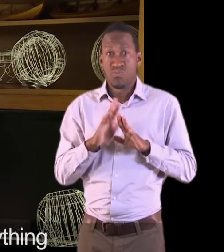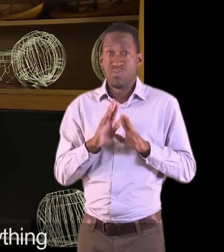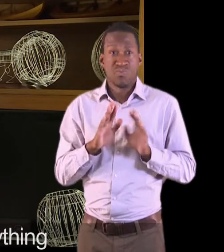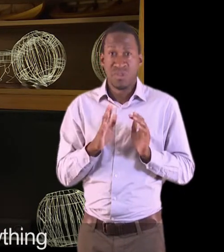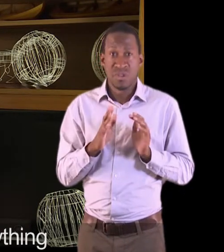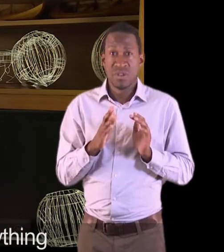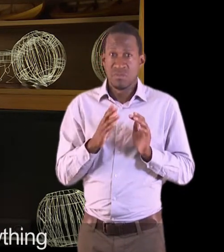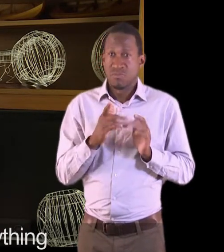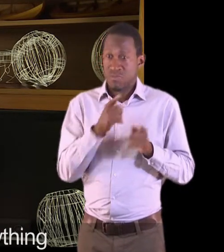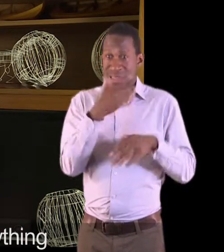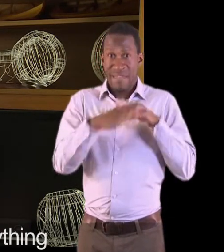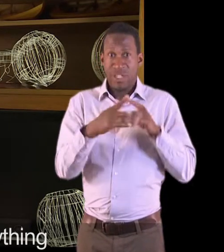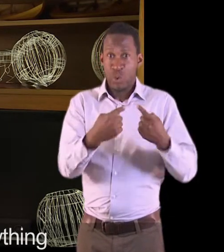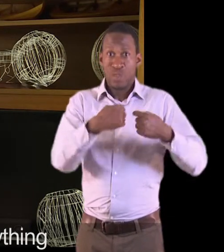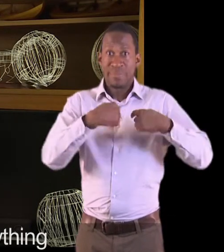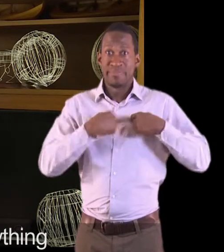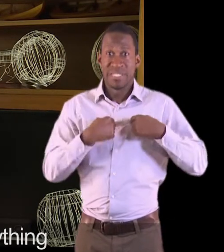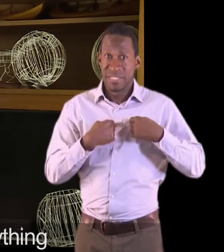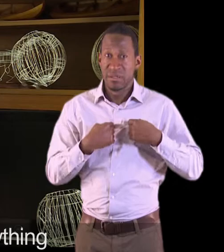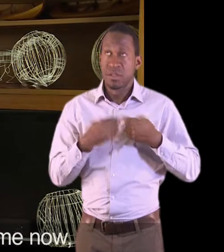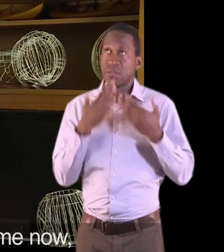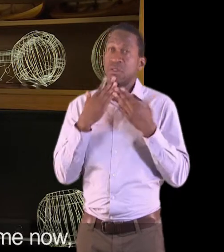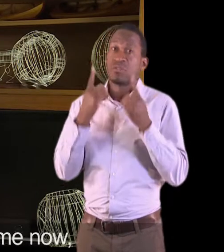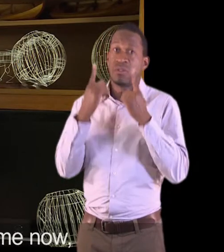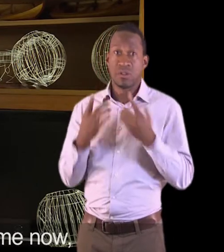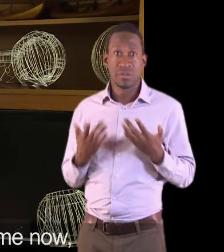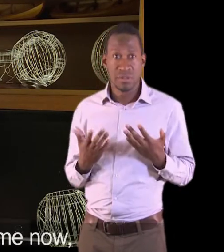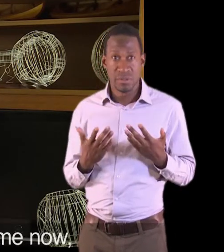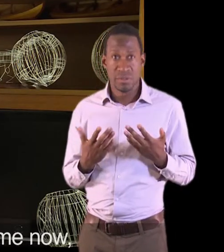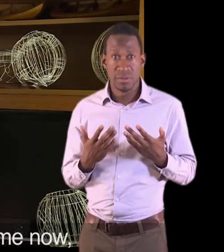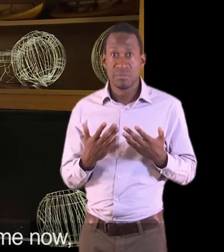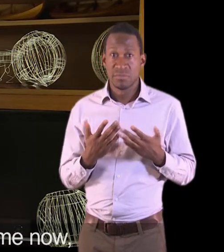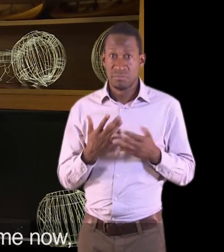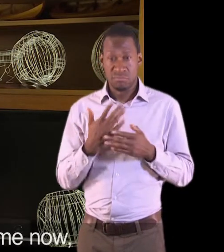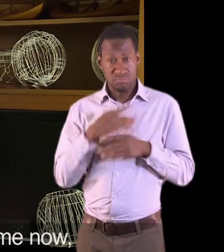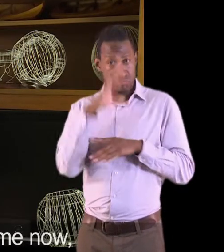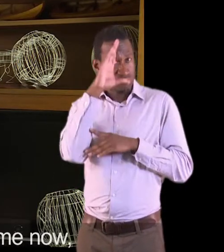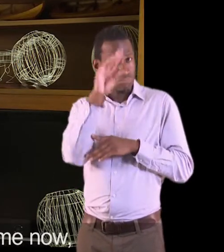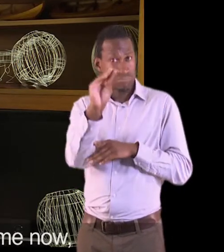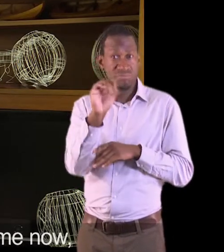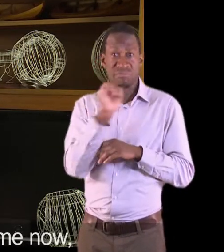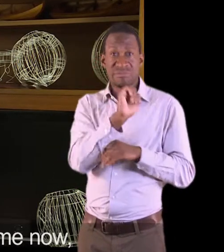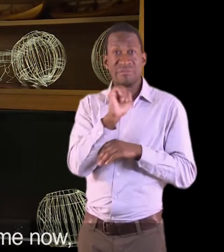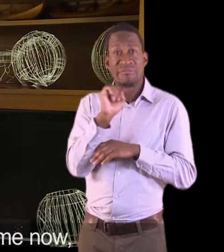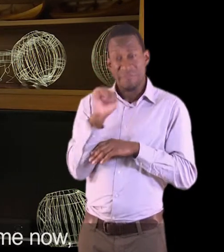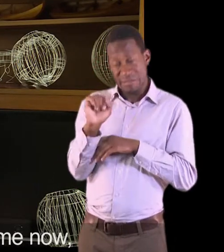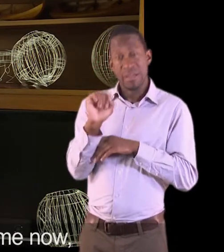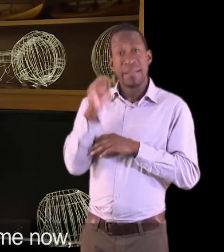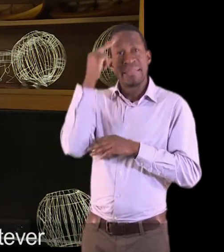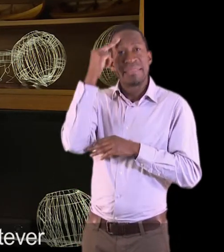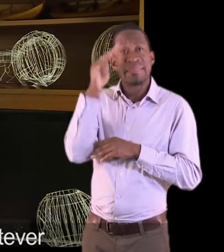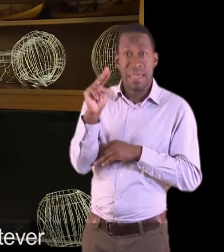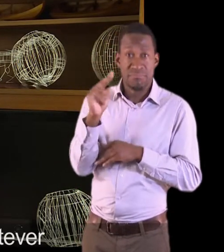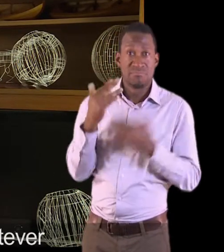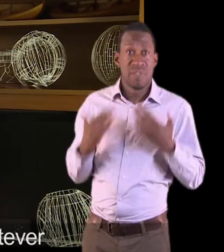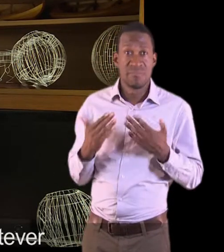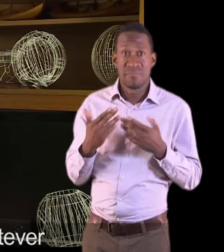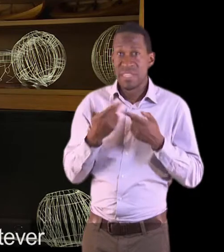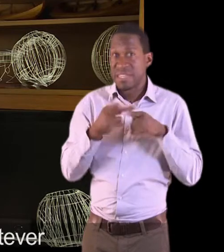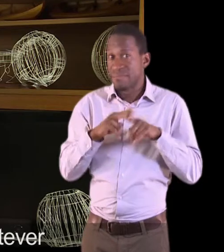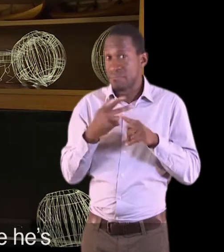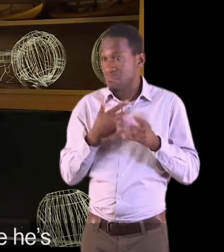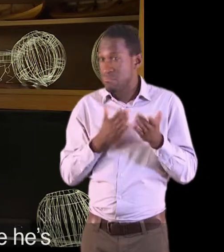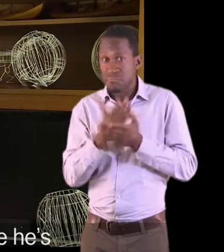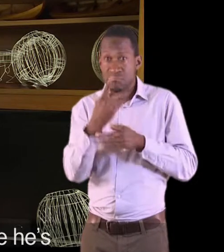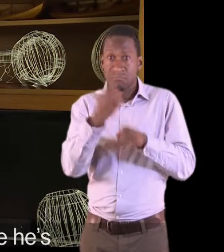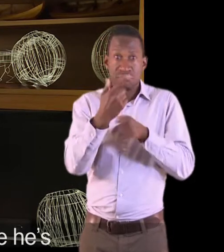He never tried anything on with me, thank God. I can mention his name now if it's going to go through the camera or